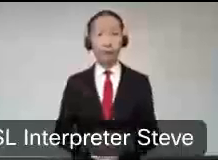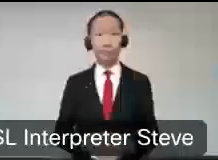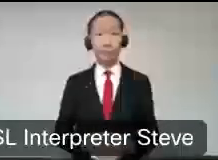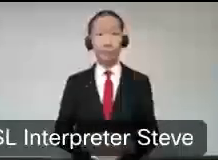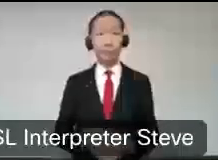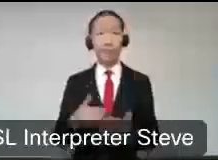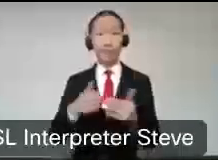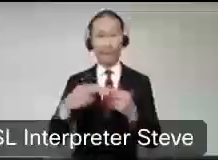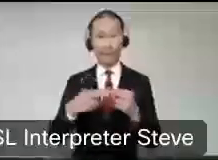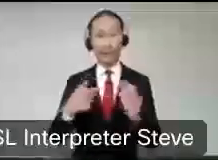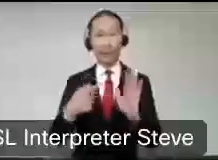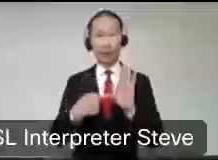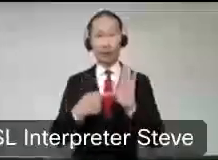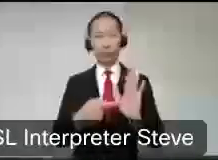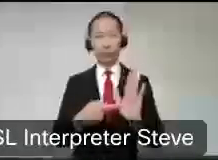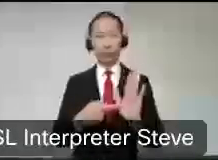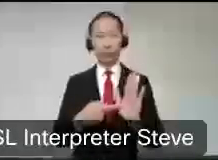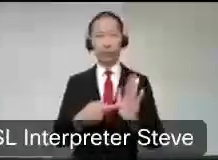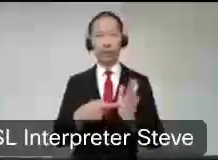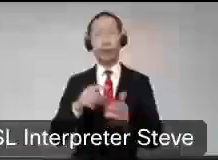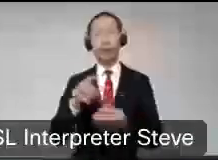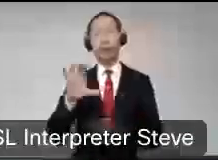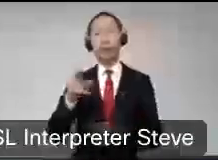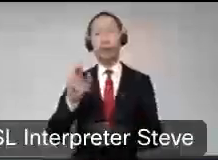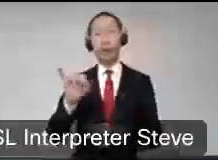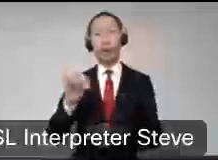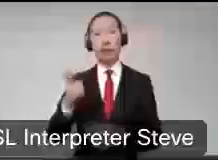If we can go to the next slide, I'll show you the checking account as well.